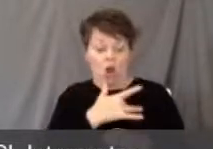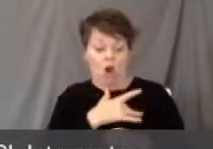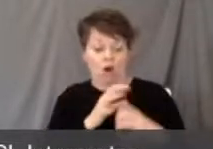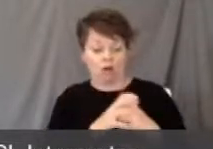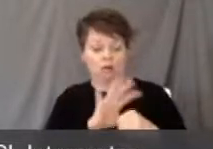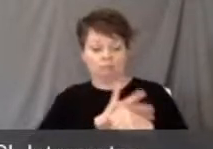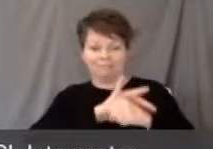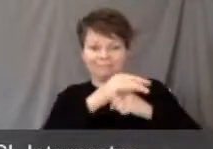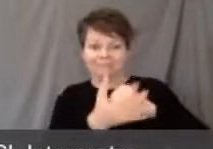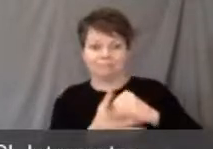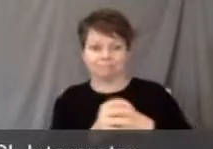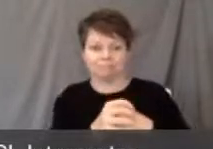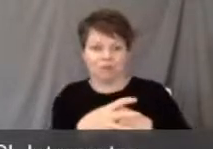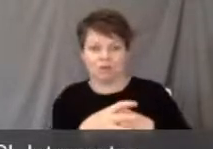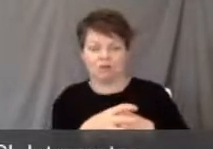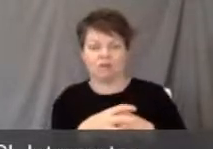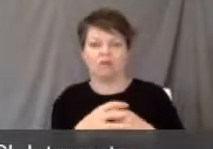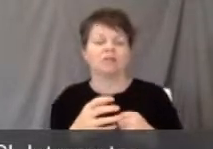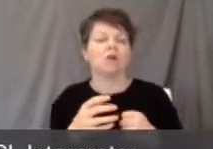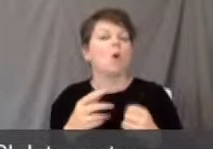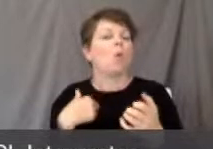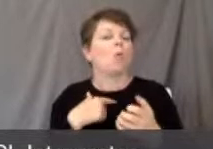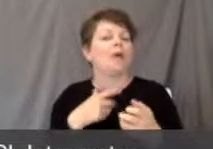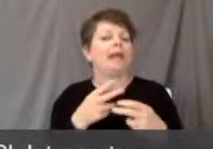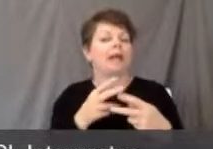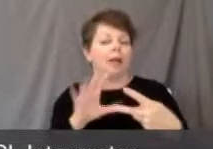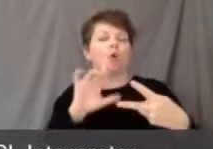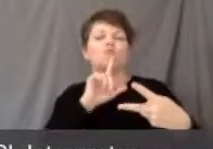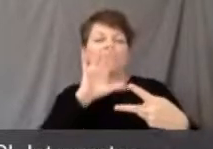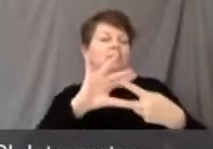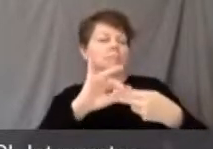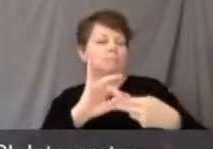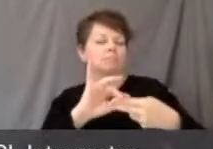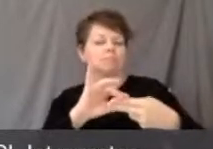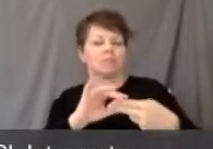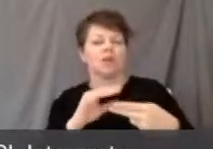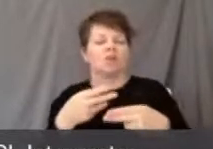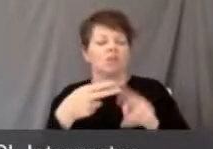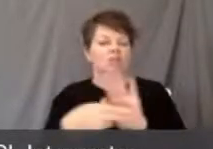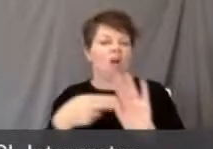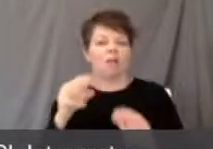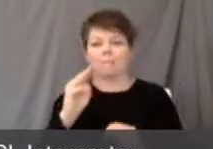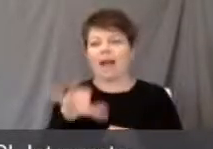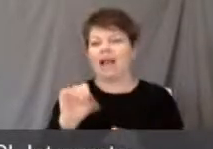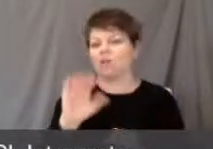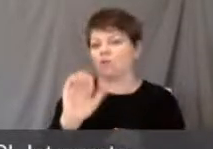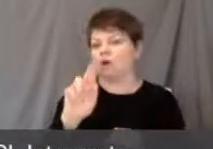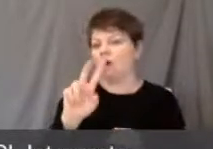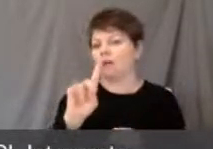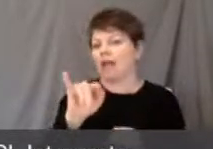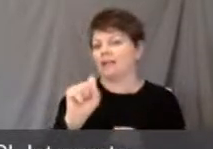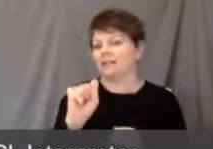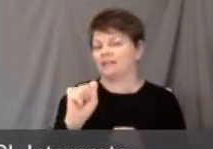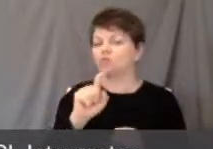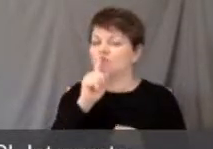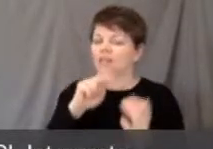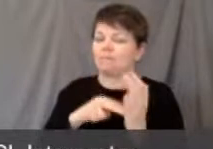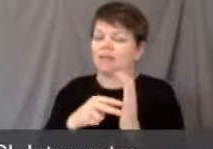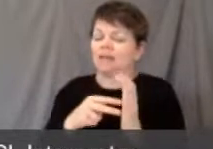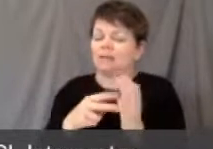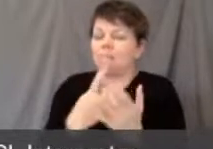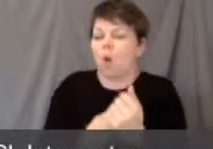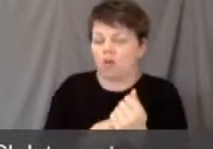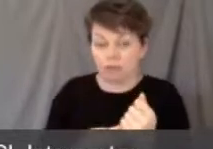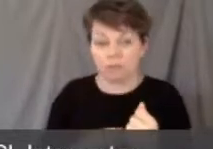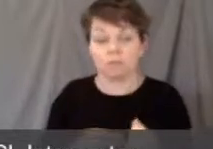in and saying myocarditis, even though we mean both of these things just for ease of discussion. And I would